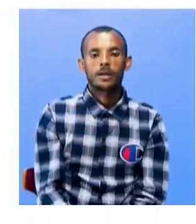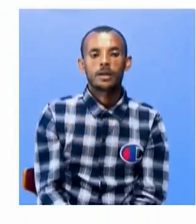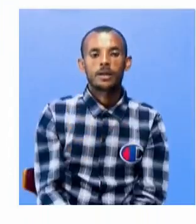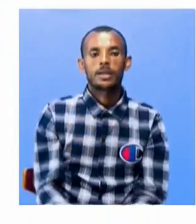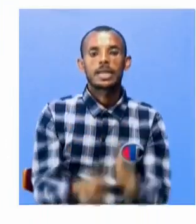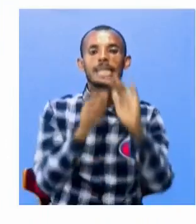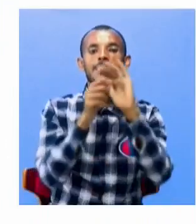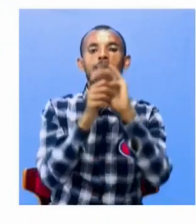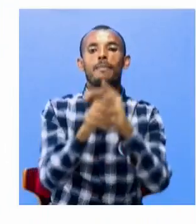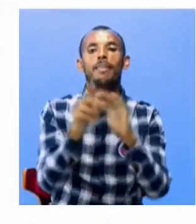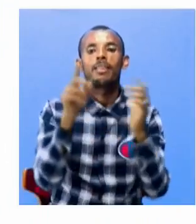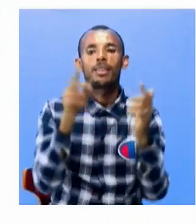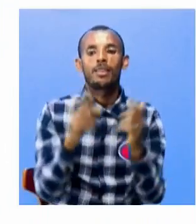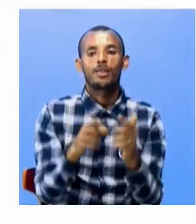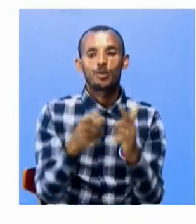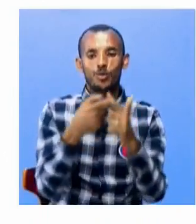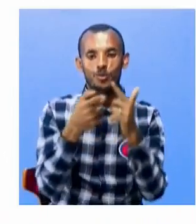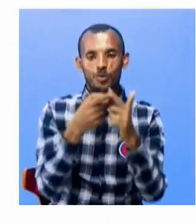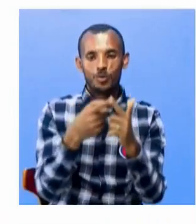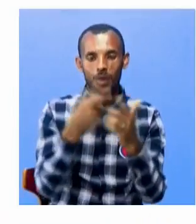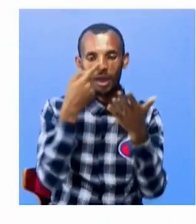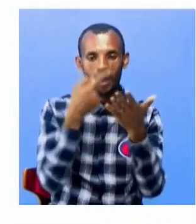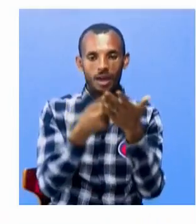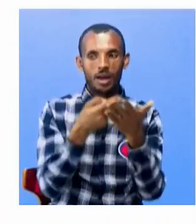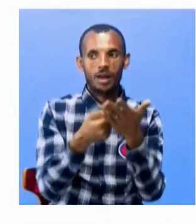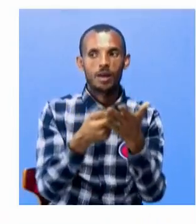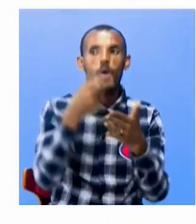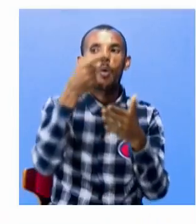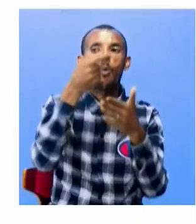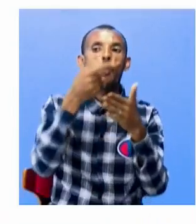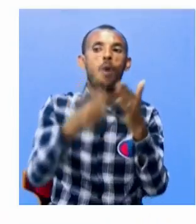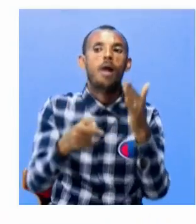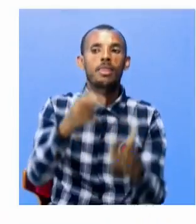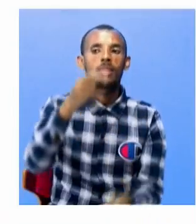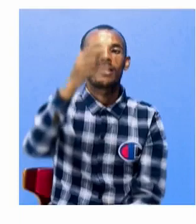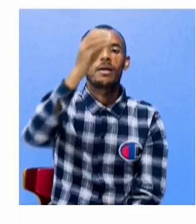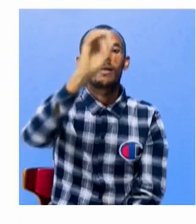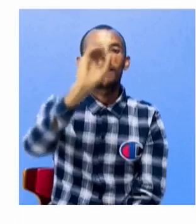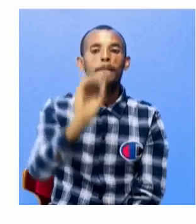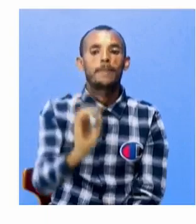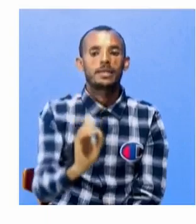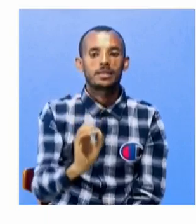The second example, here it is, what percent of